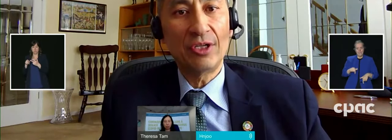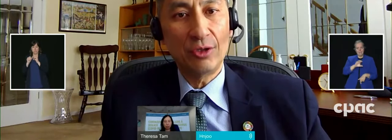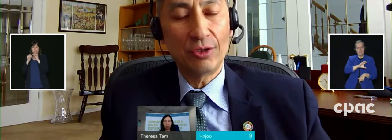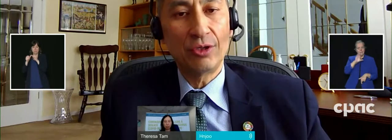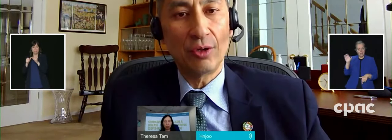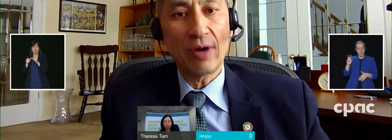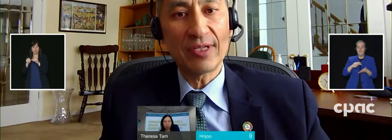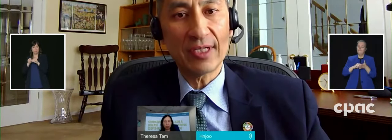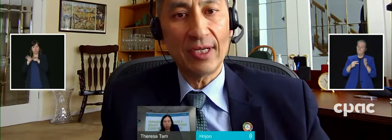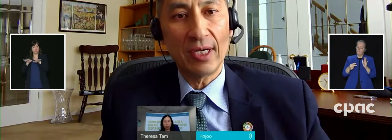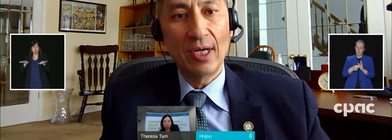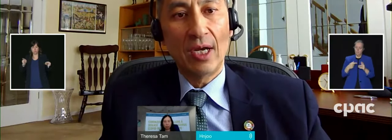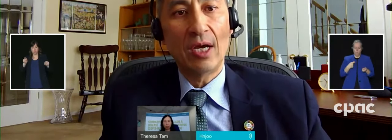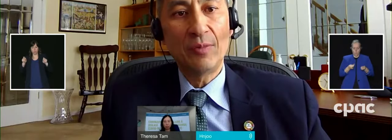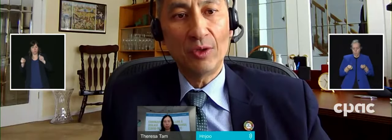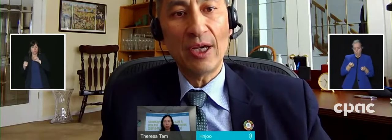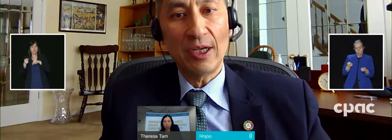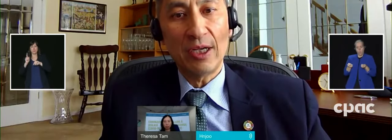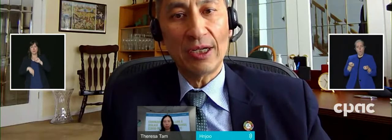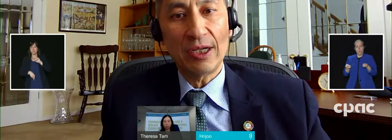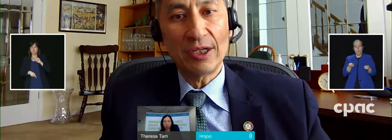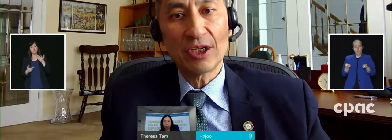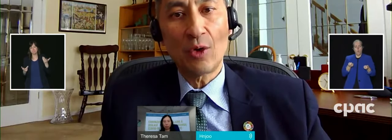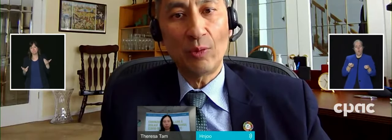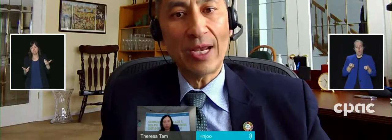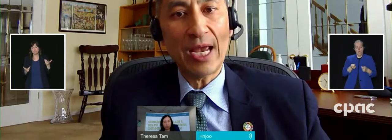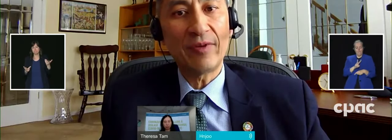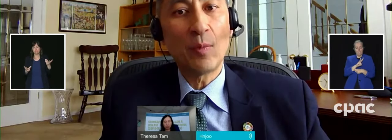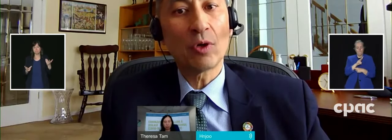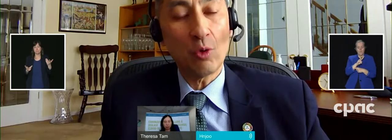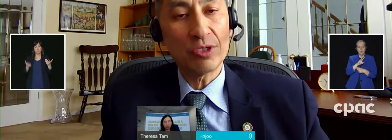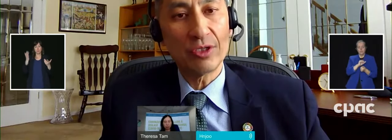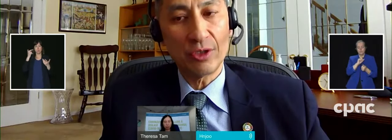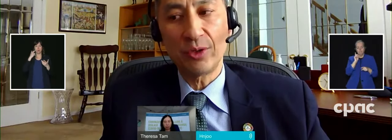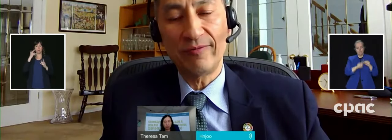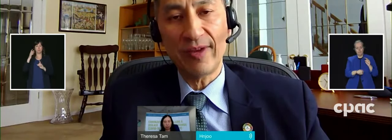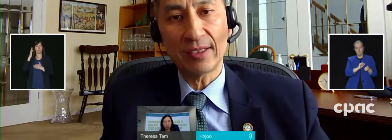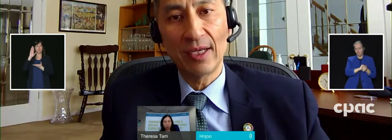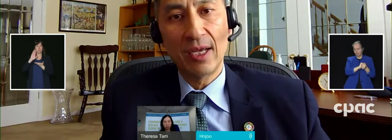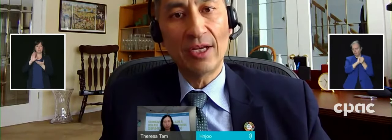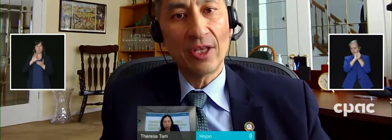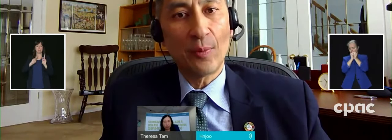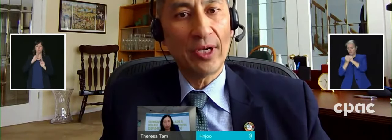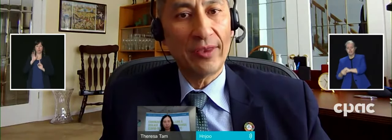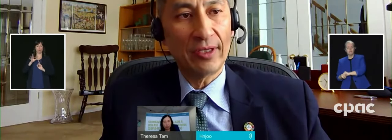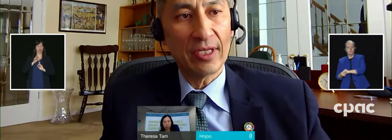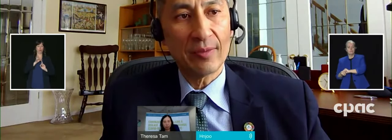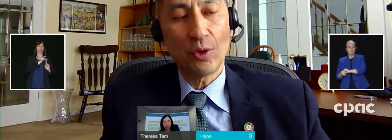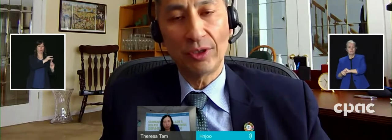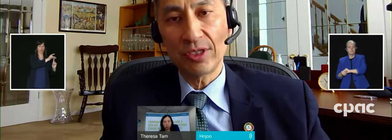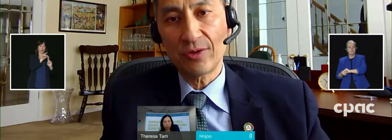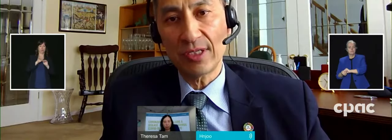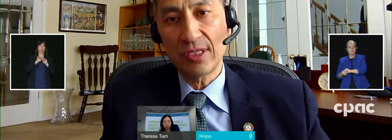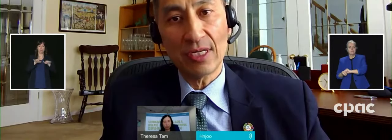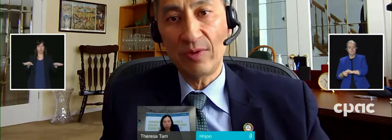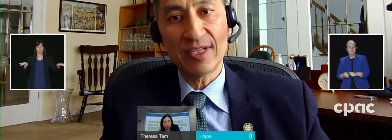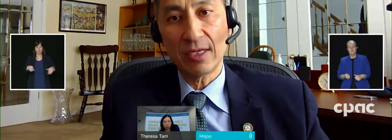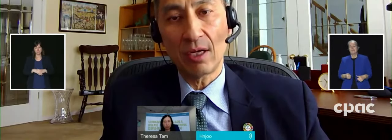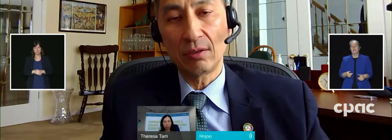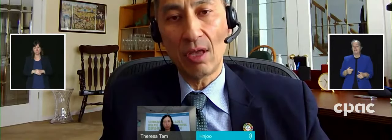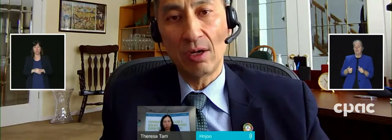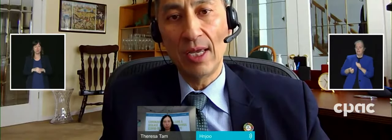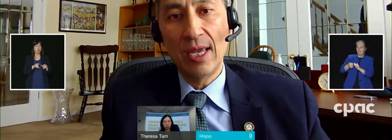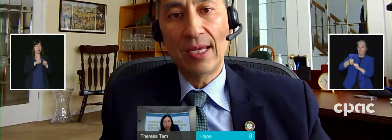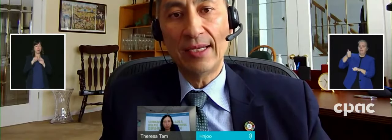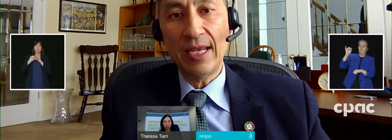to continue to, obviously mutate and so on by having more hosts to infect. The other point I think that's important to stress is, as we've said all